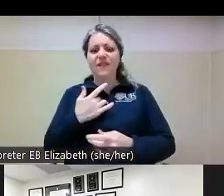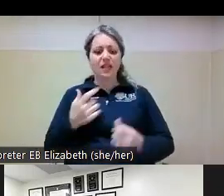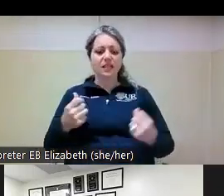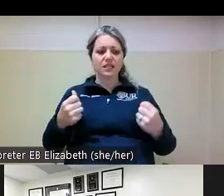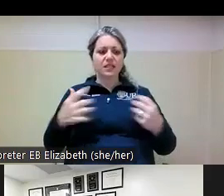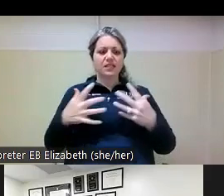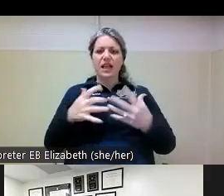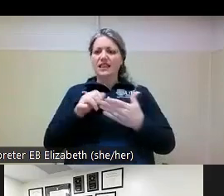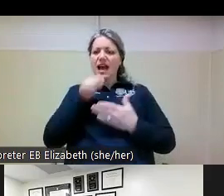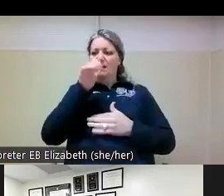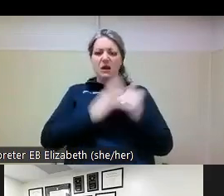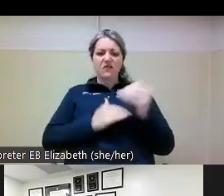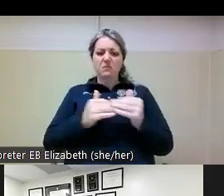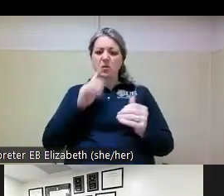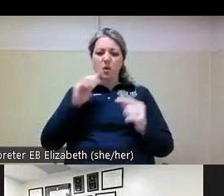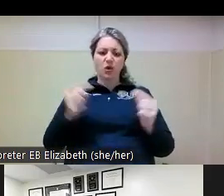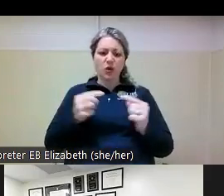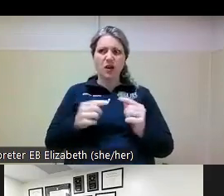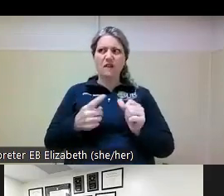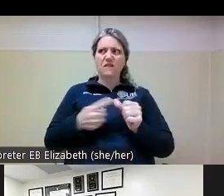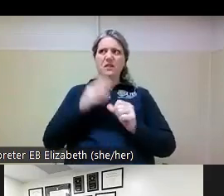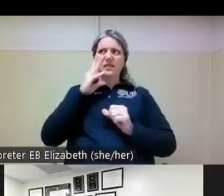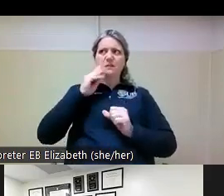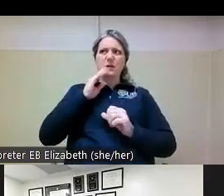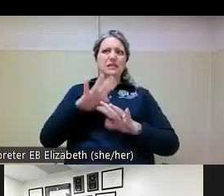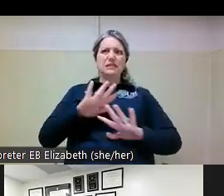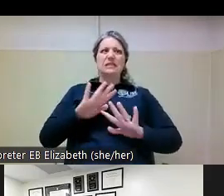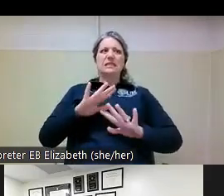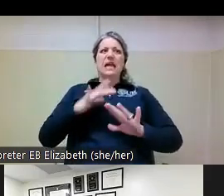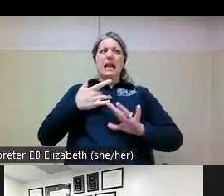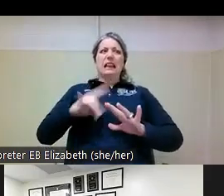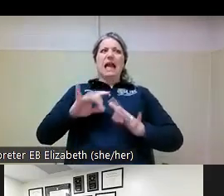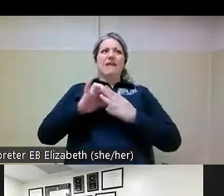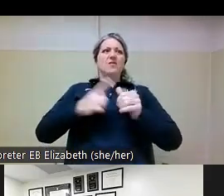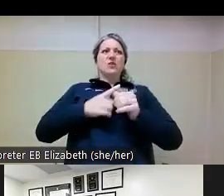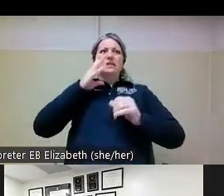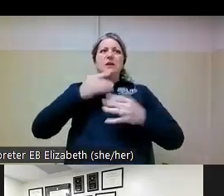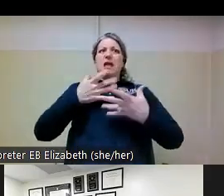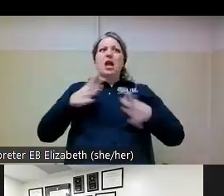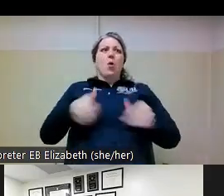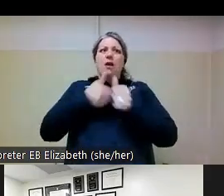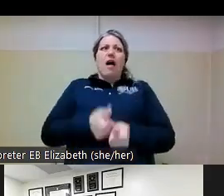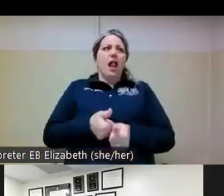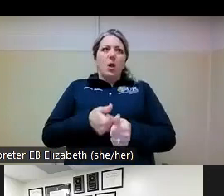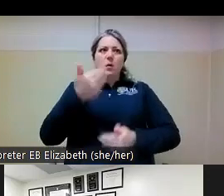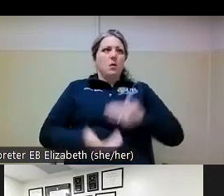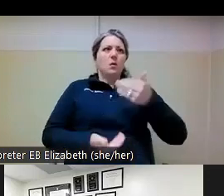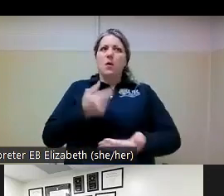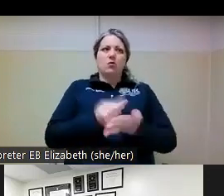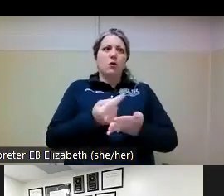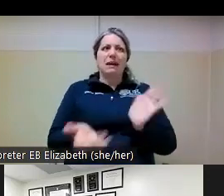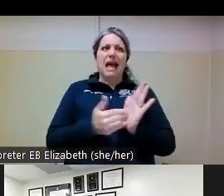of procedure, or their first experience, they experience that discomfort and is hesitant to do it